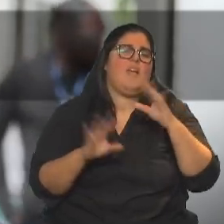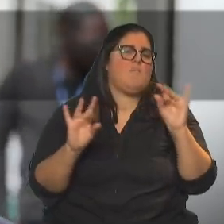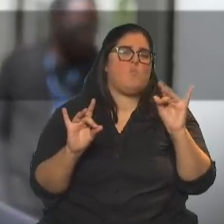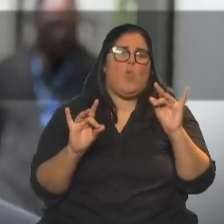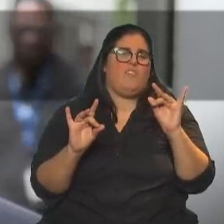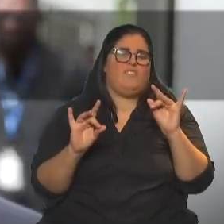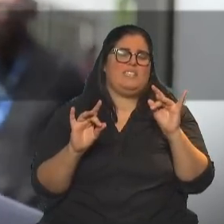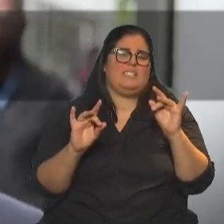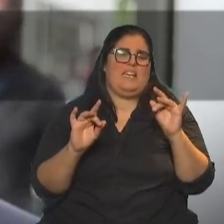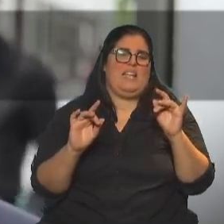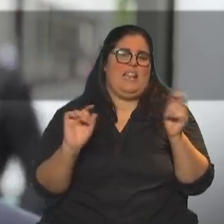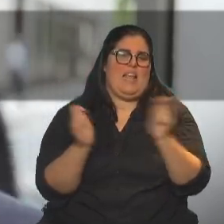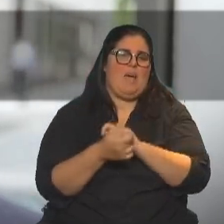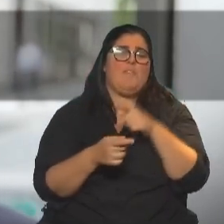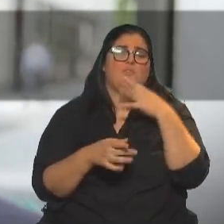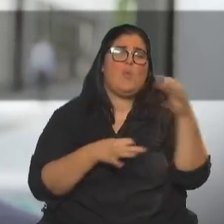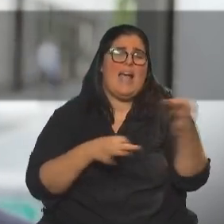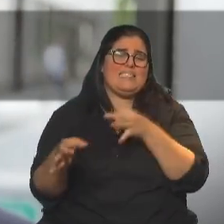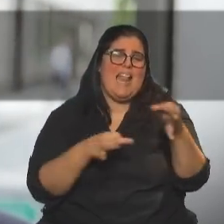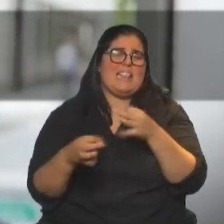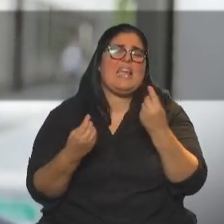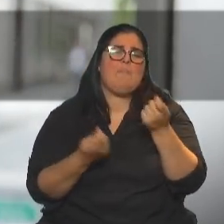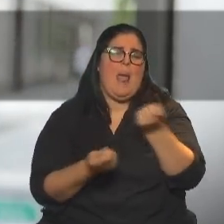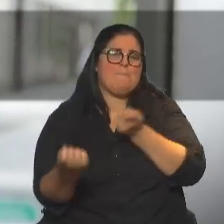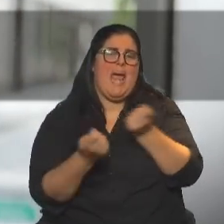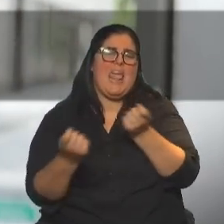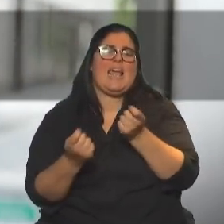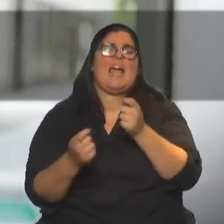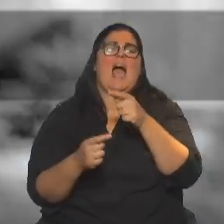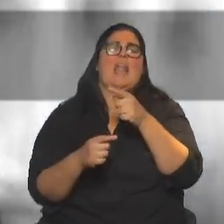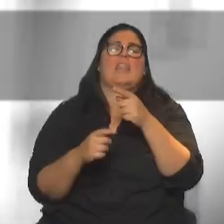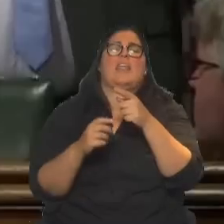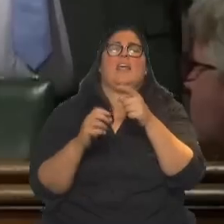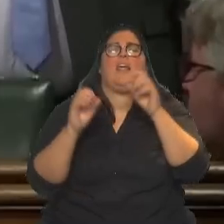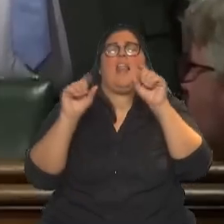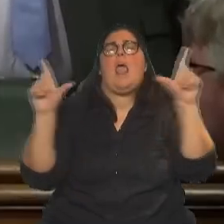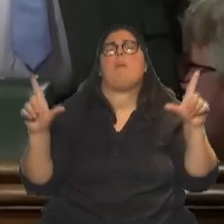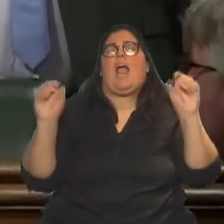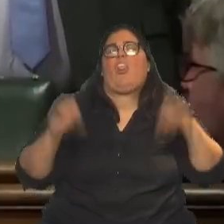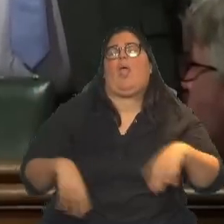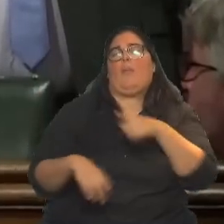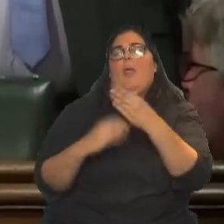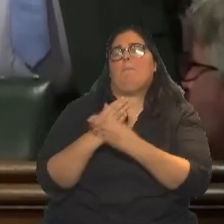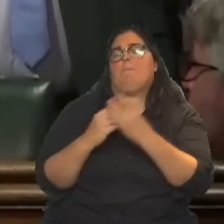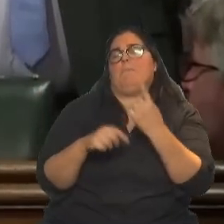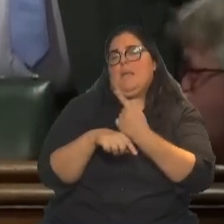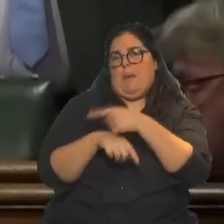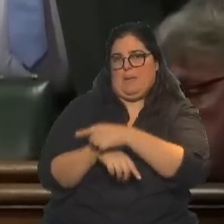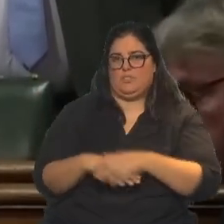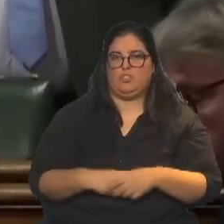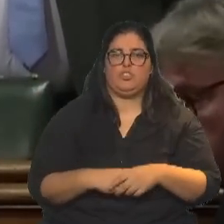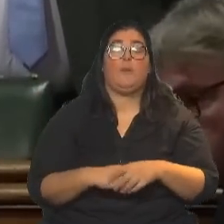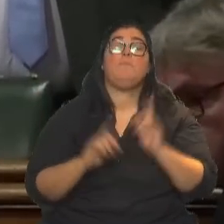way than as a tactic aimed to address the structural weakness of the Prime Minister. Boris Johnson y miembros